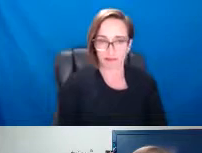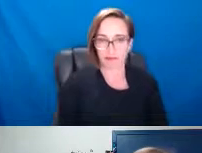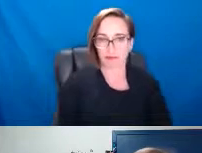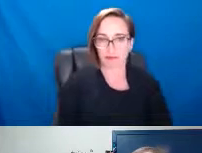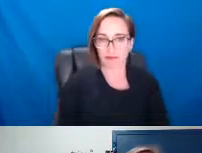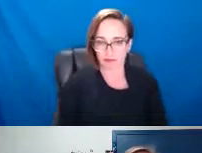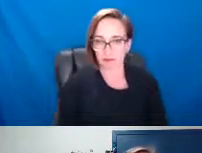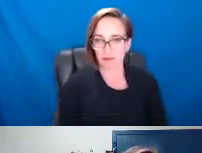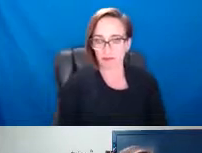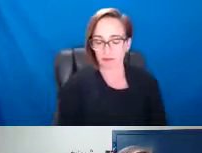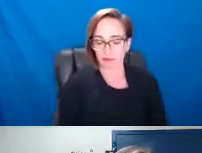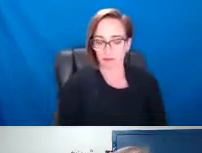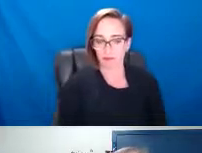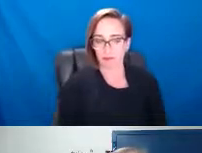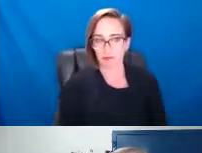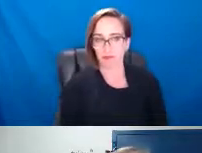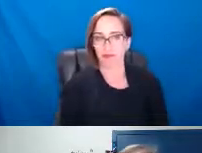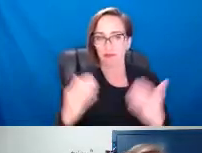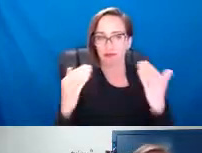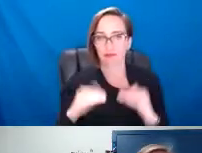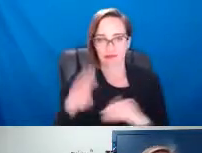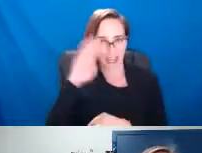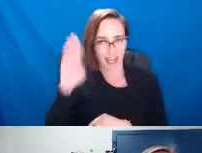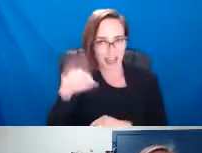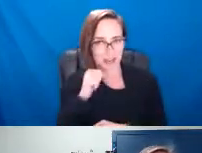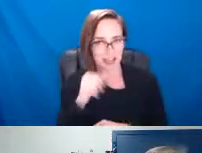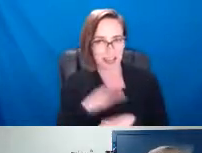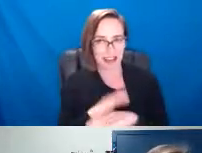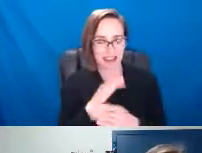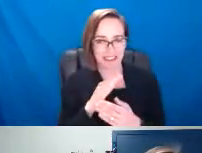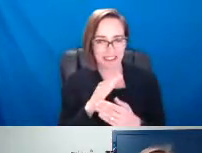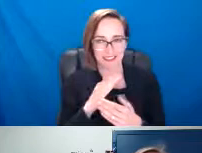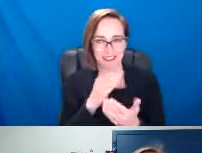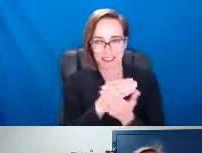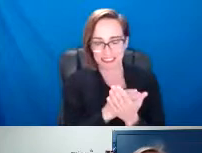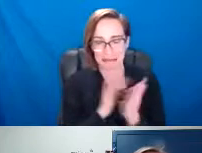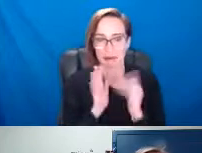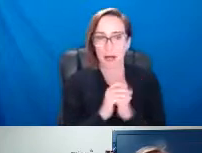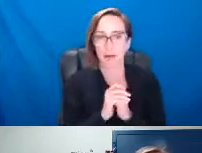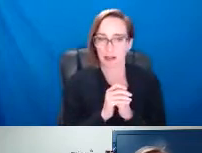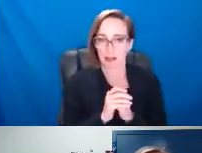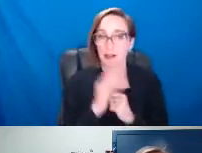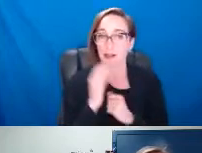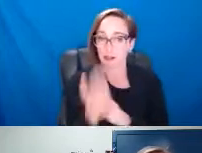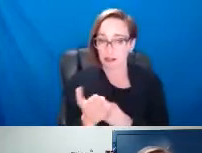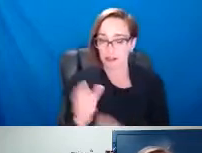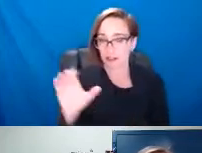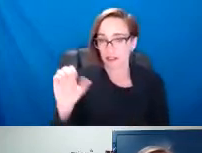Moving on, and I know this was not on our list, is congenitally deaf-blind.